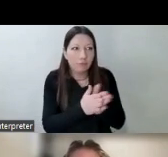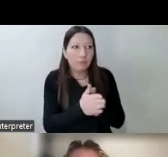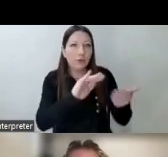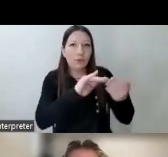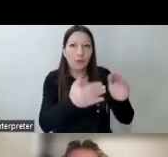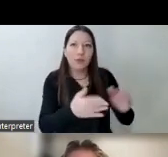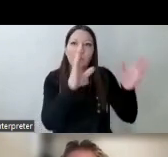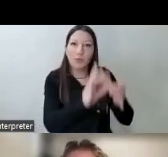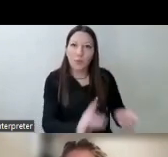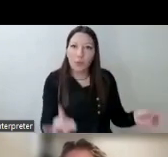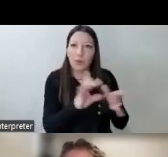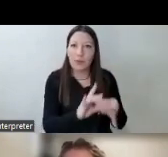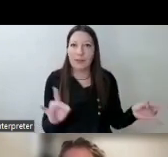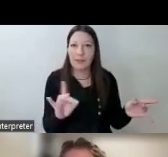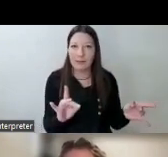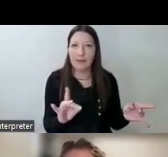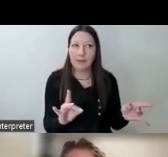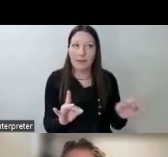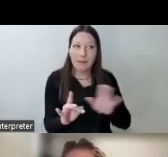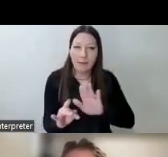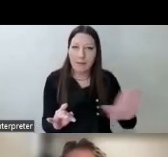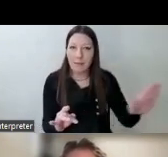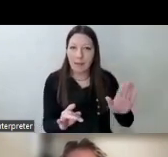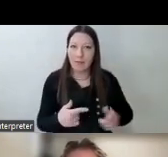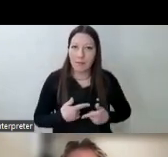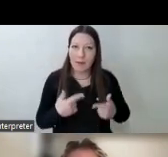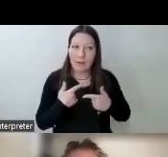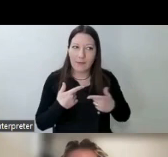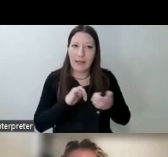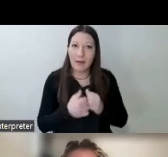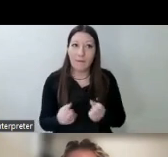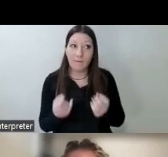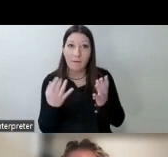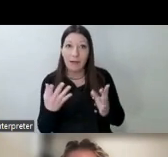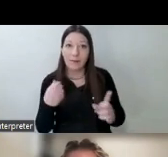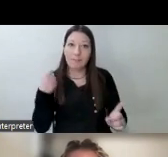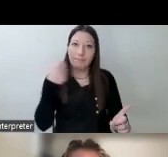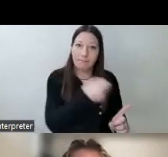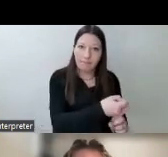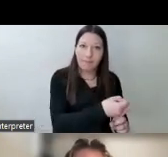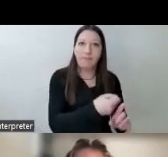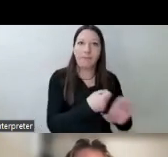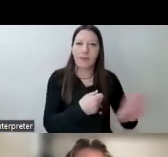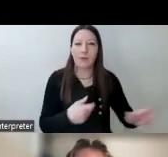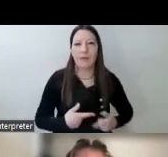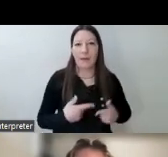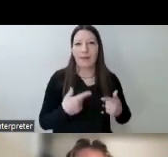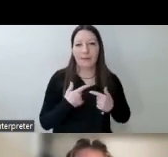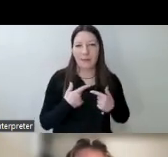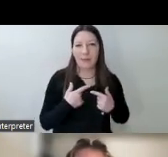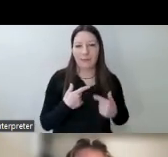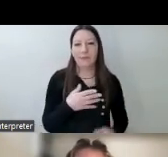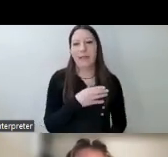and are impacted by extreme weather, including wildfires and the resulting environmental change.